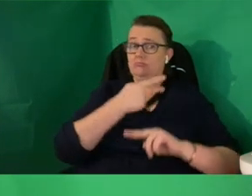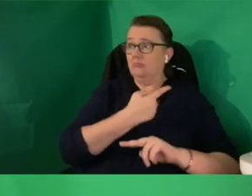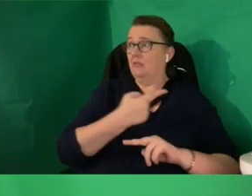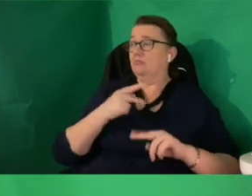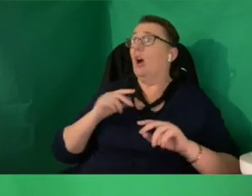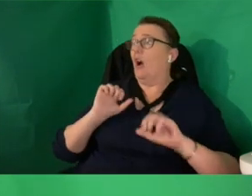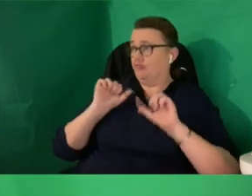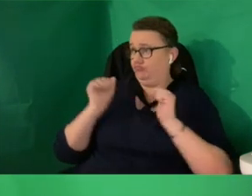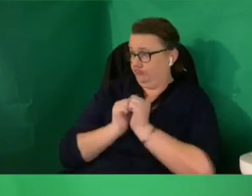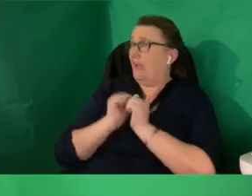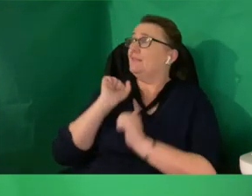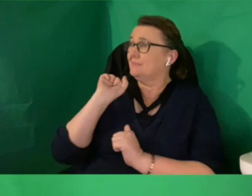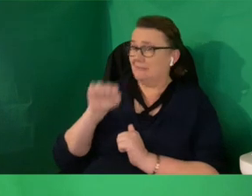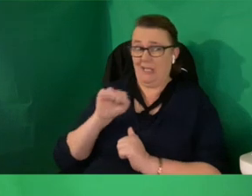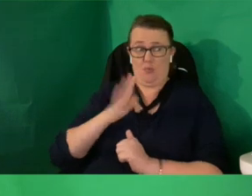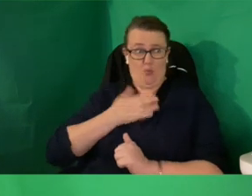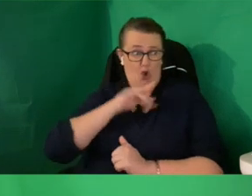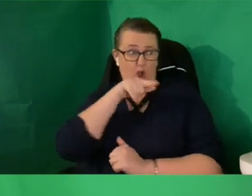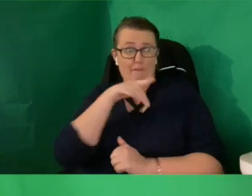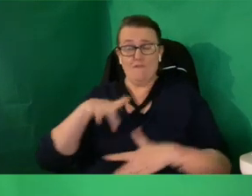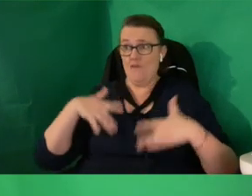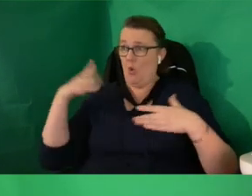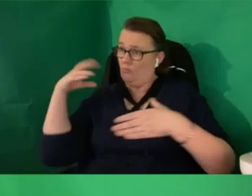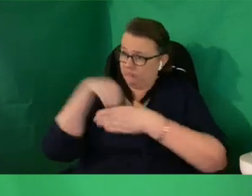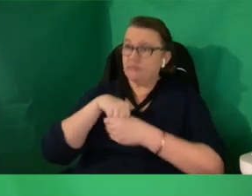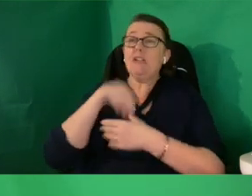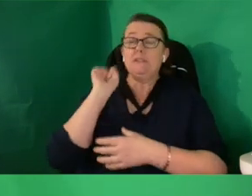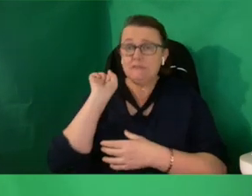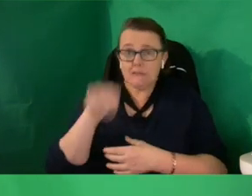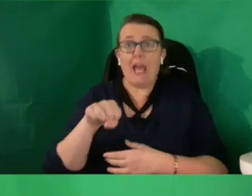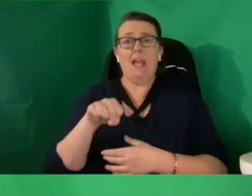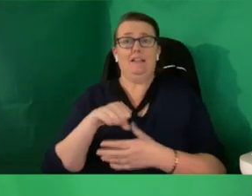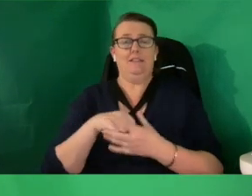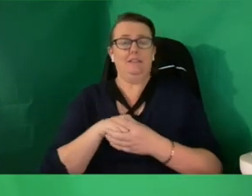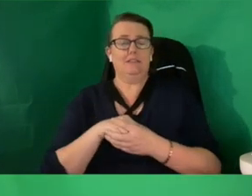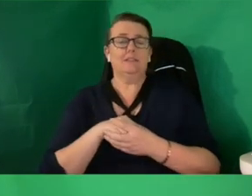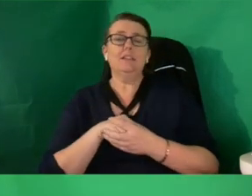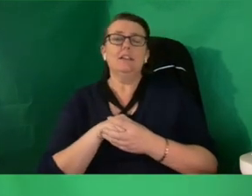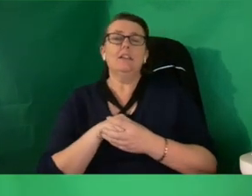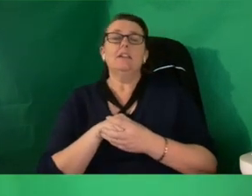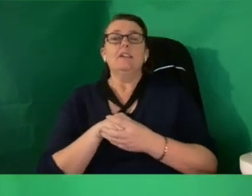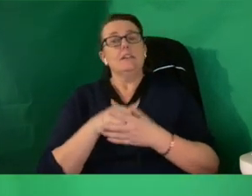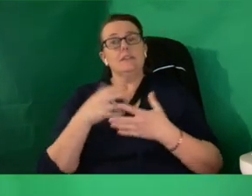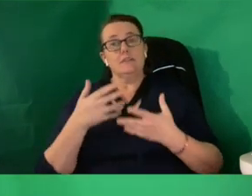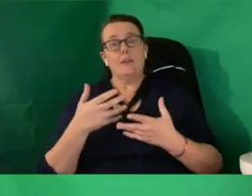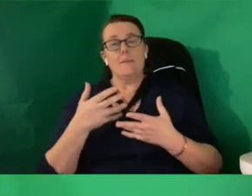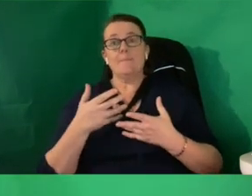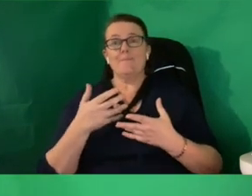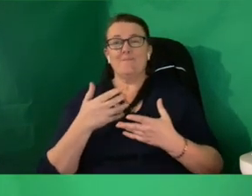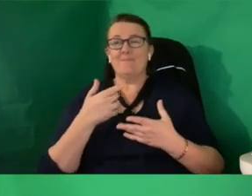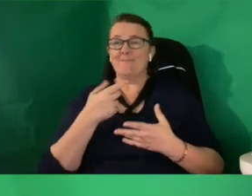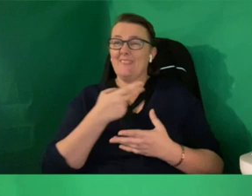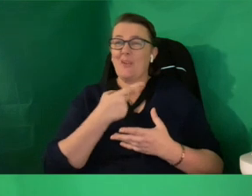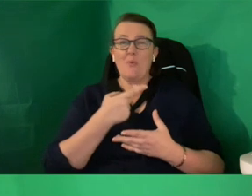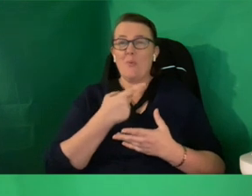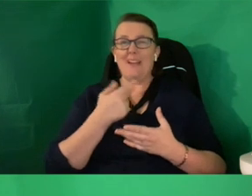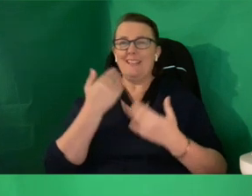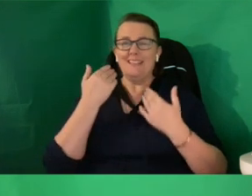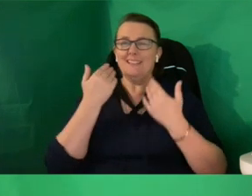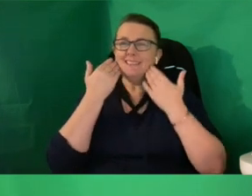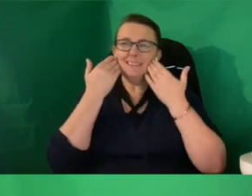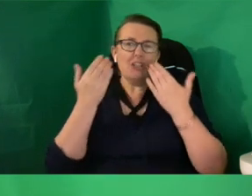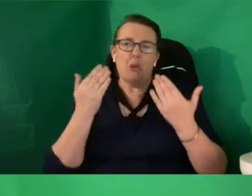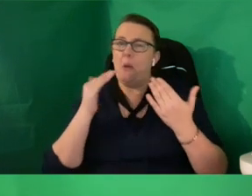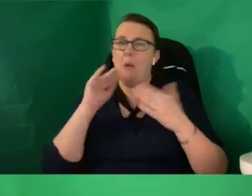her as successful as we possibly can in our hearing and speaking society. So as parents